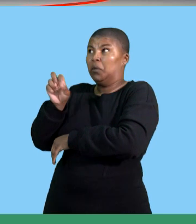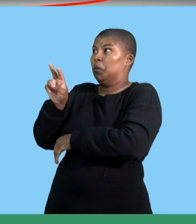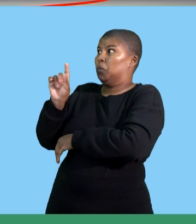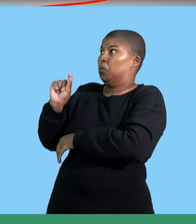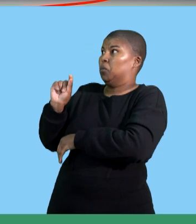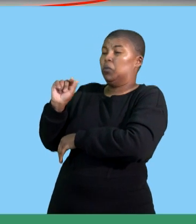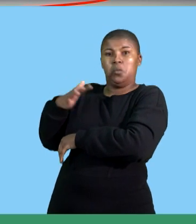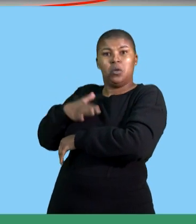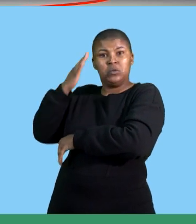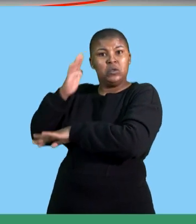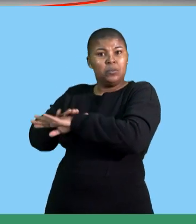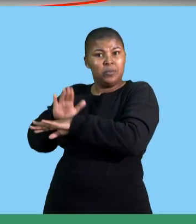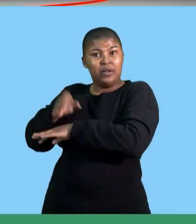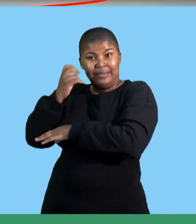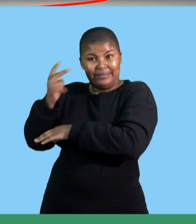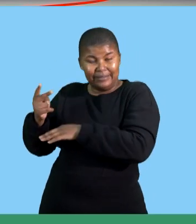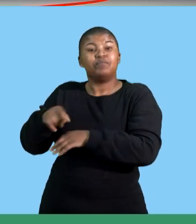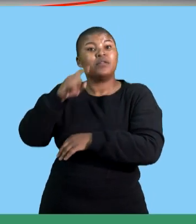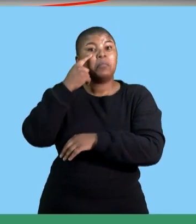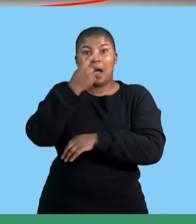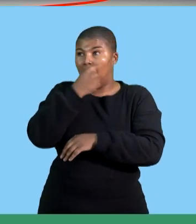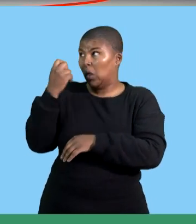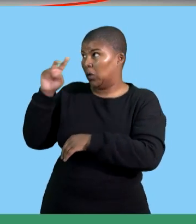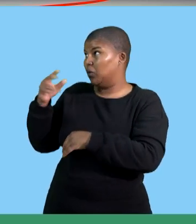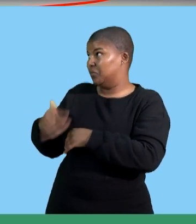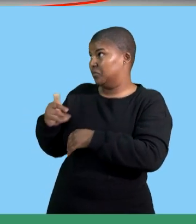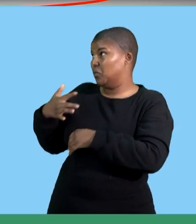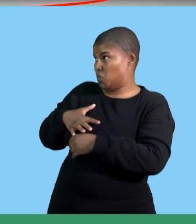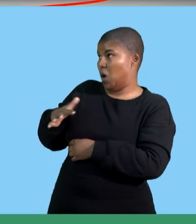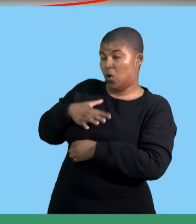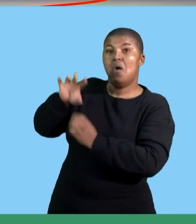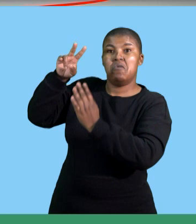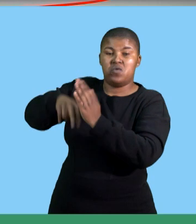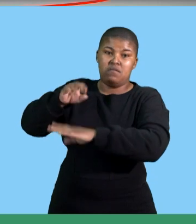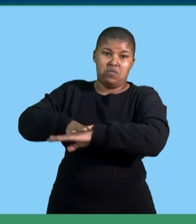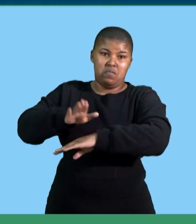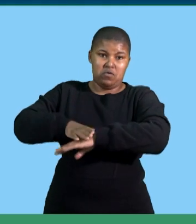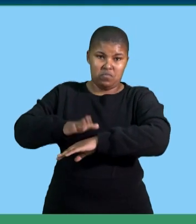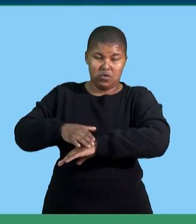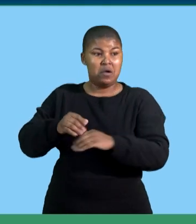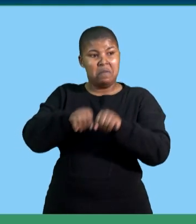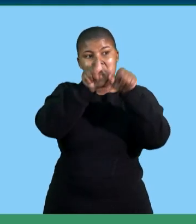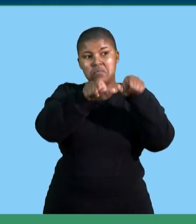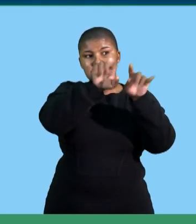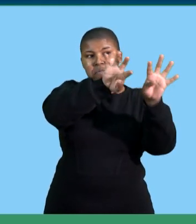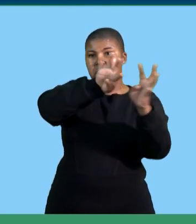flyer. So it has to be appealing, it has to be attractive, so that it can draw the attention of the reader.